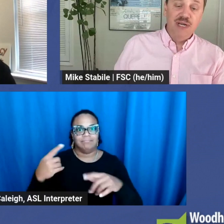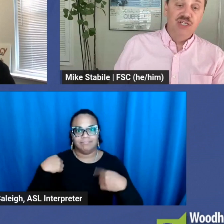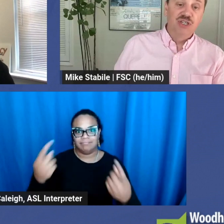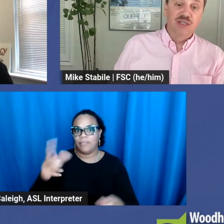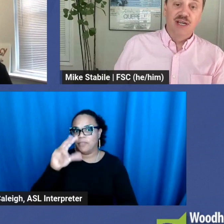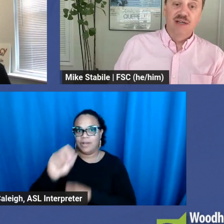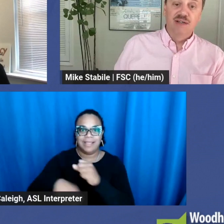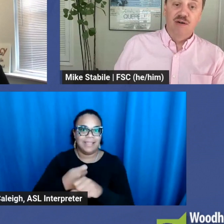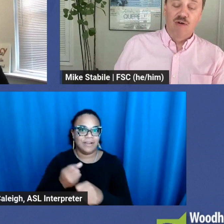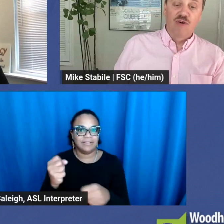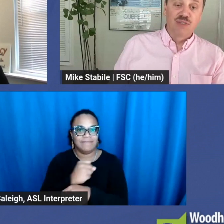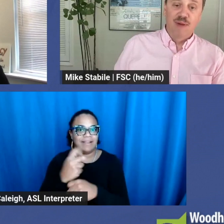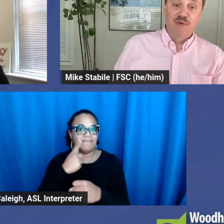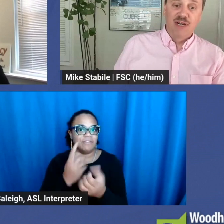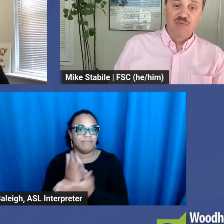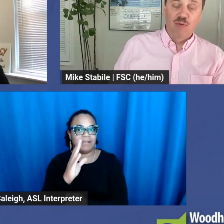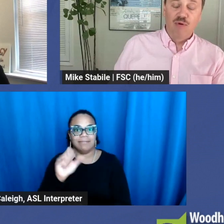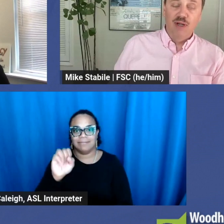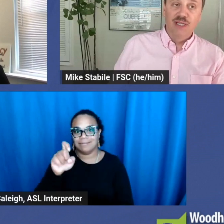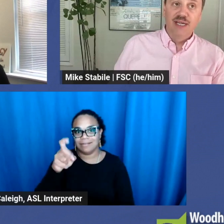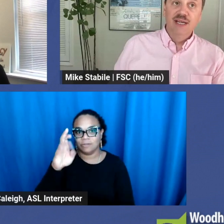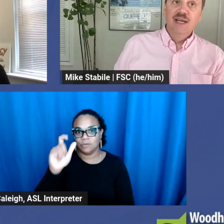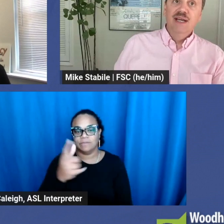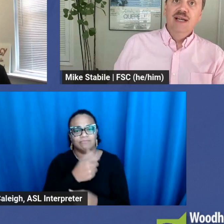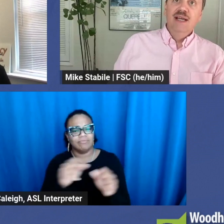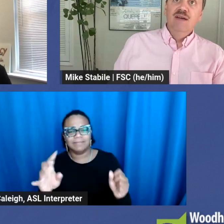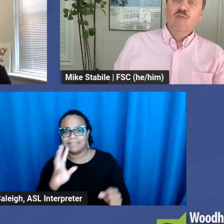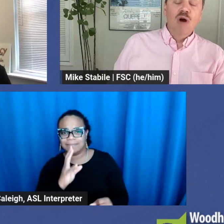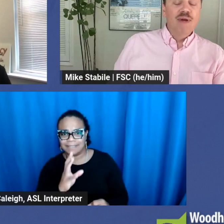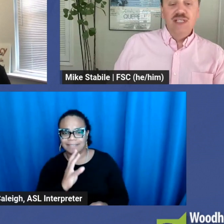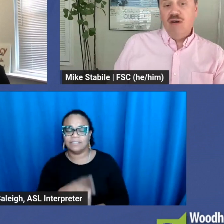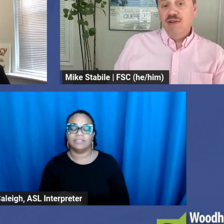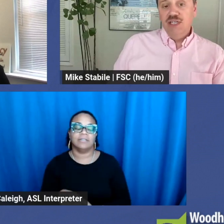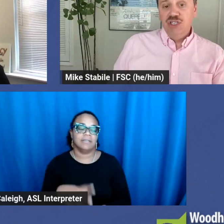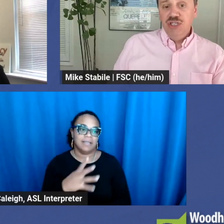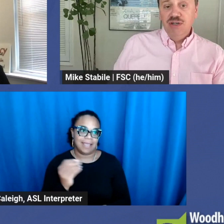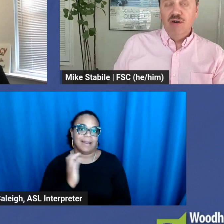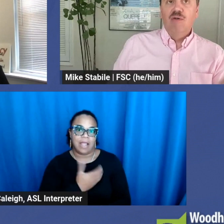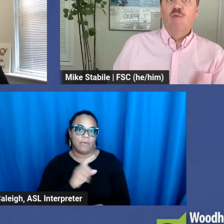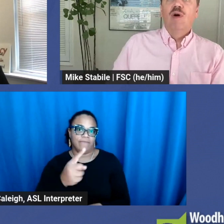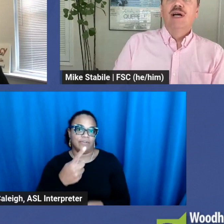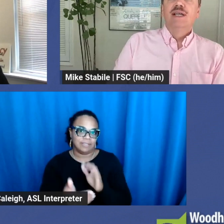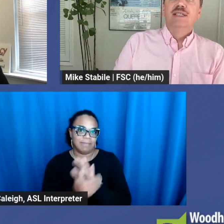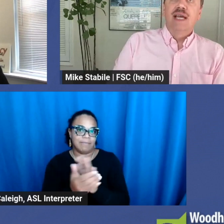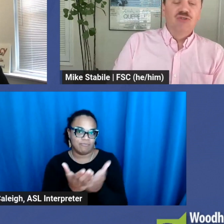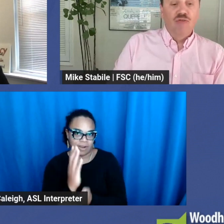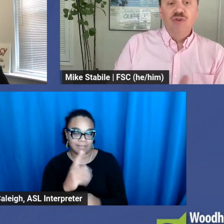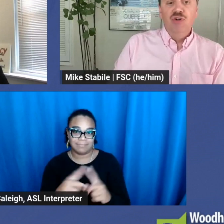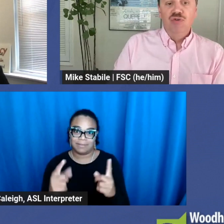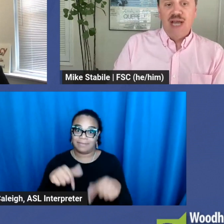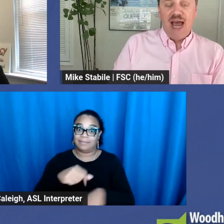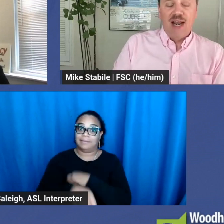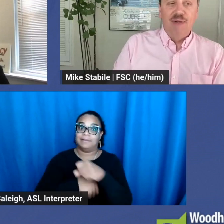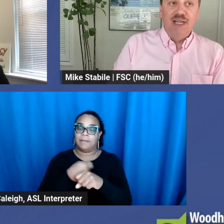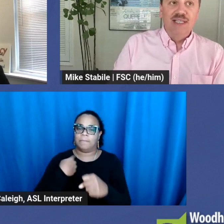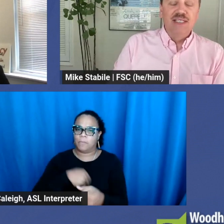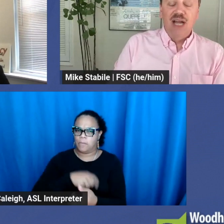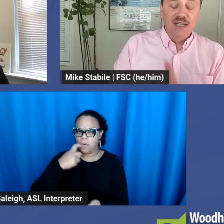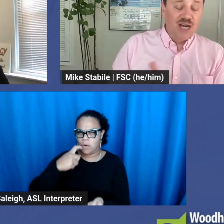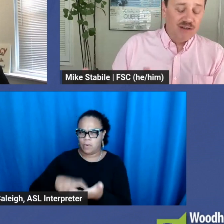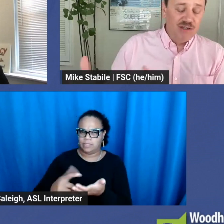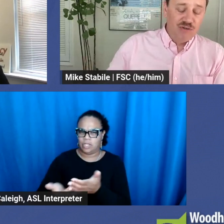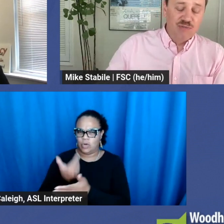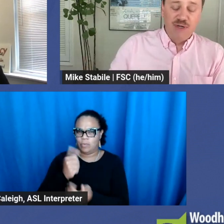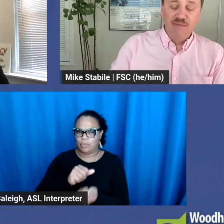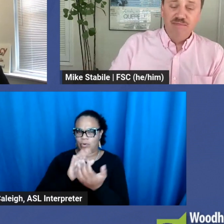sexual speech and our First Amendment rights more broadly. What we saw this year was a sort of new tack. I mean, it's